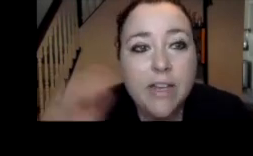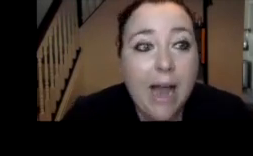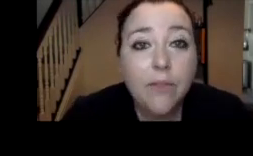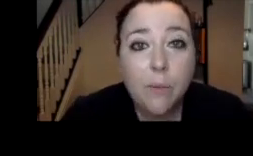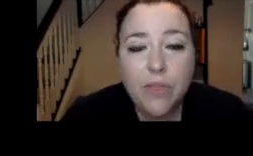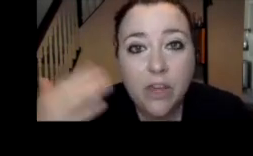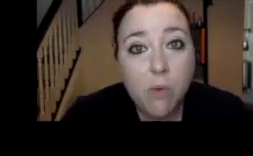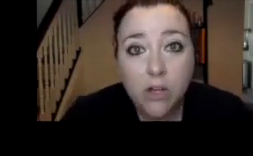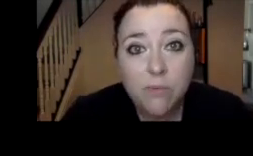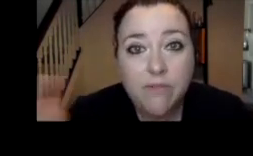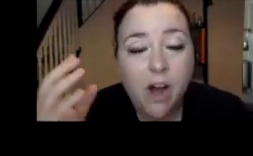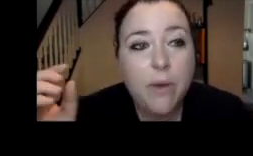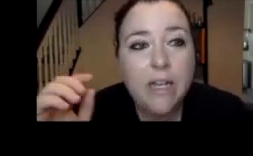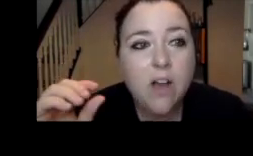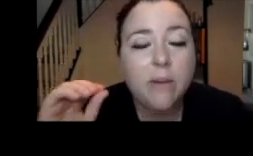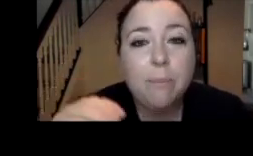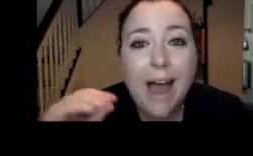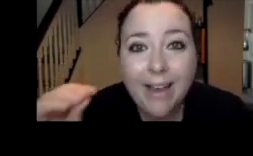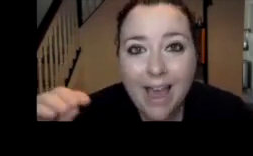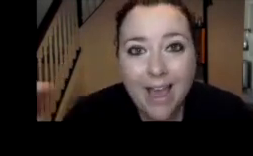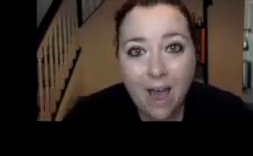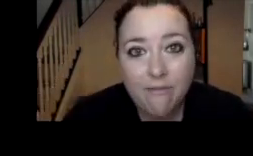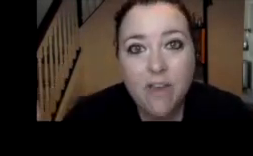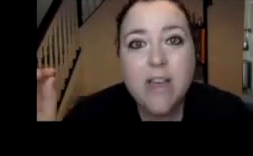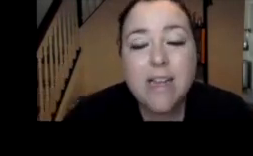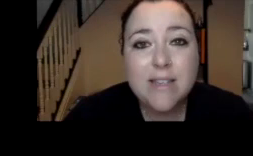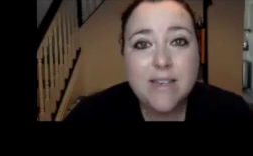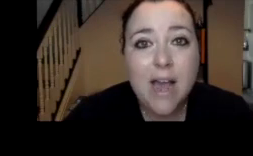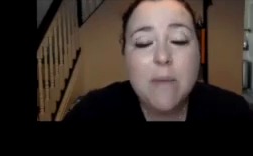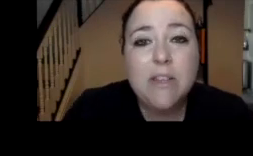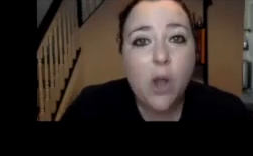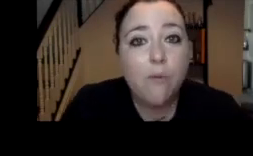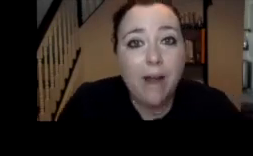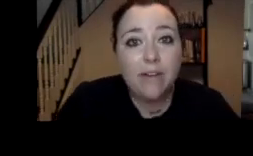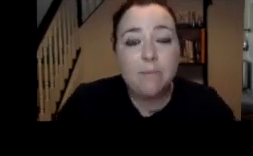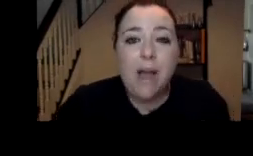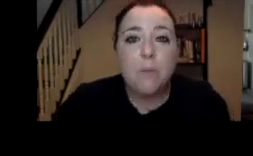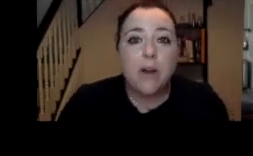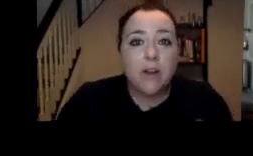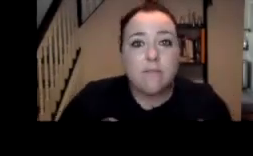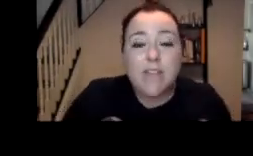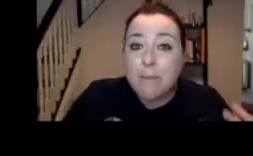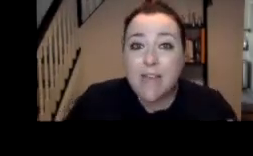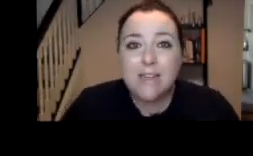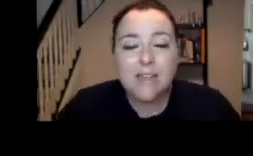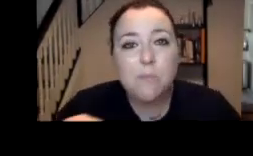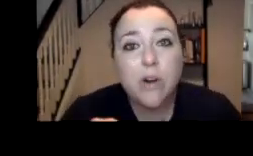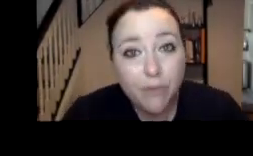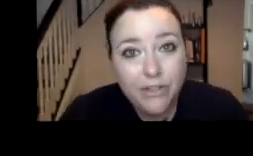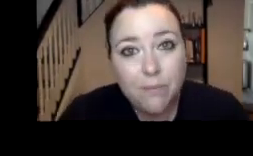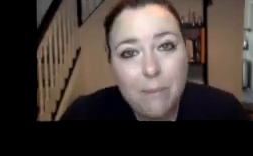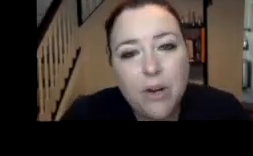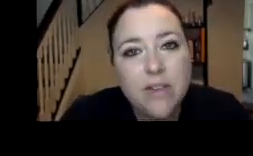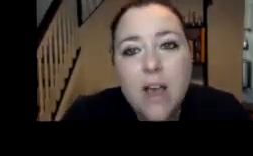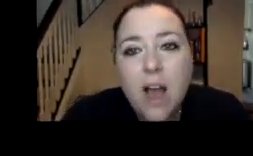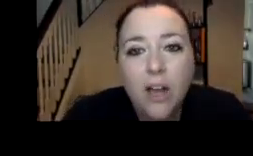there's an account that we think you all should be following. It's called Black AF in STEM. It's co-founded by one of Skype of Scientists board of